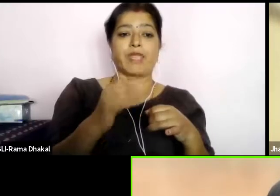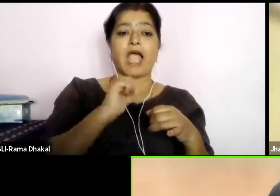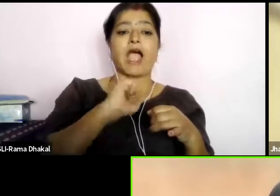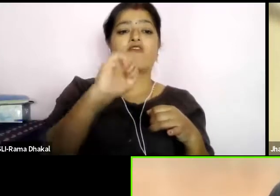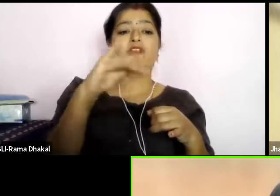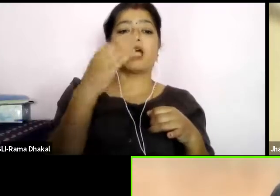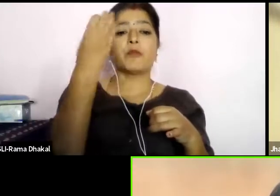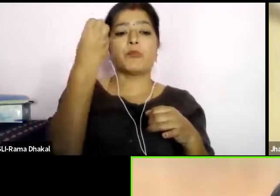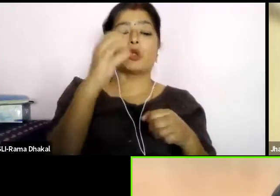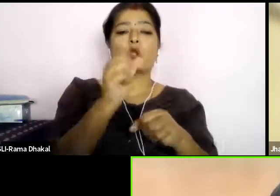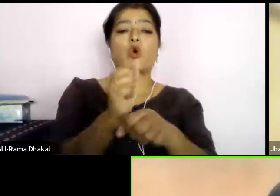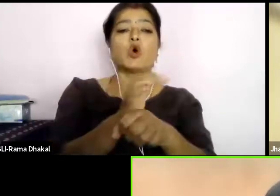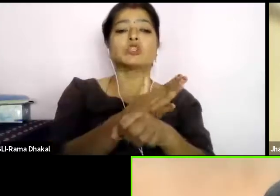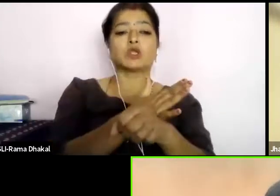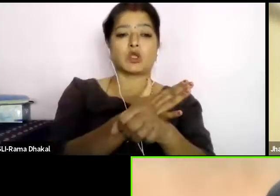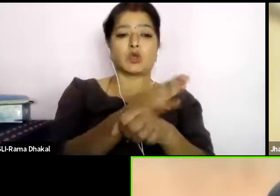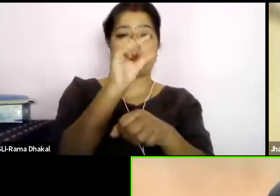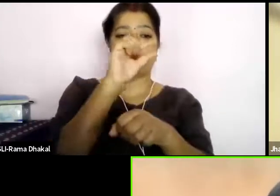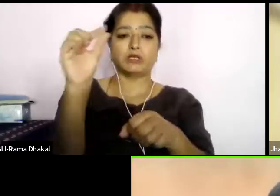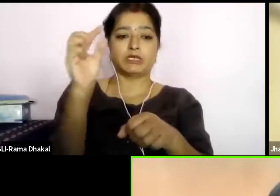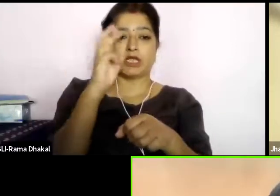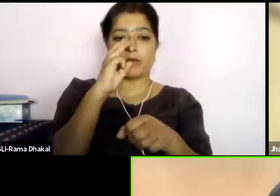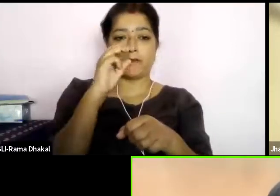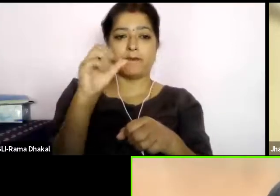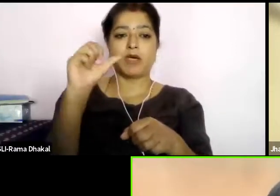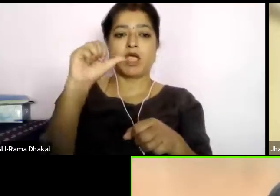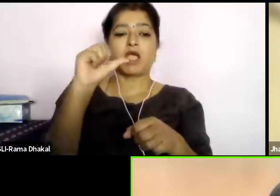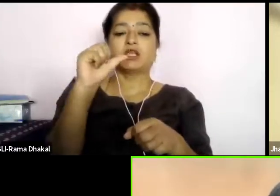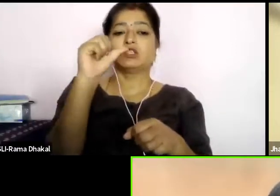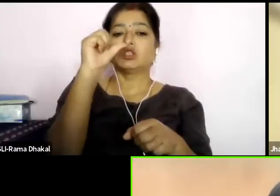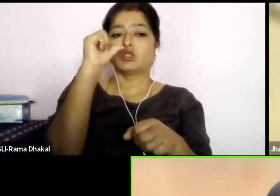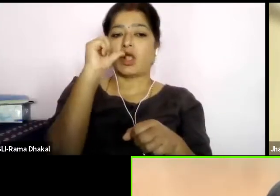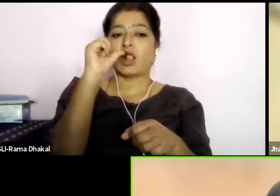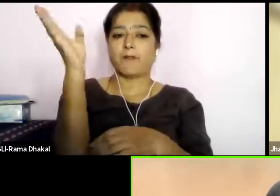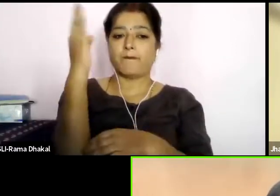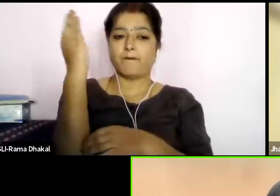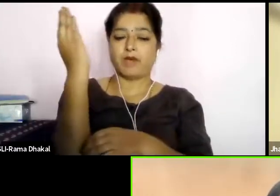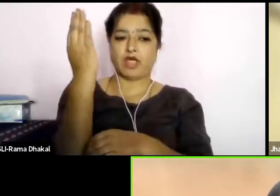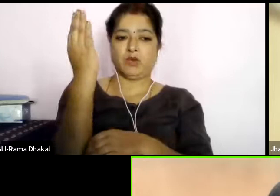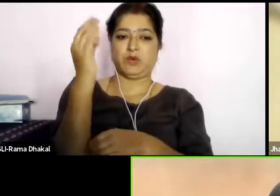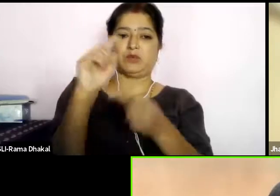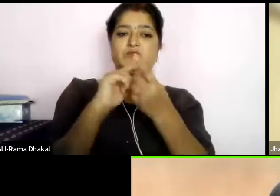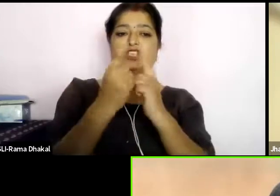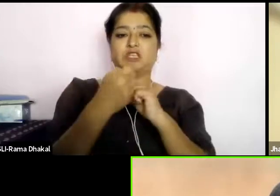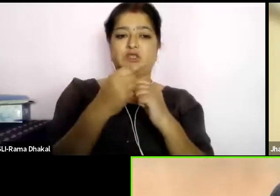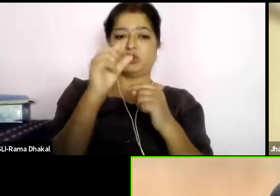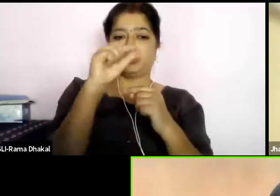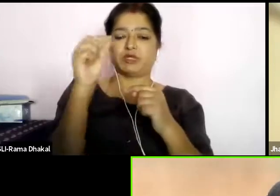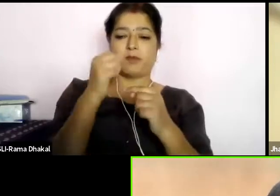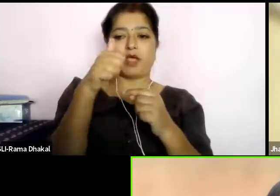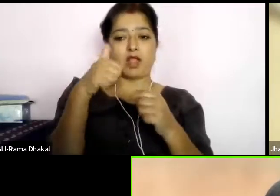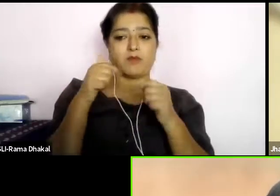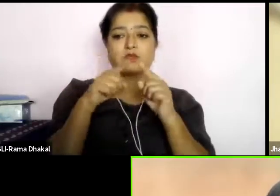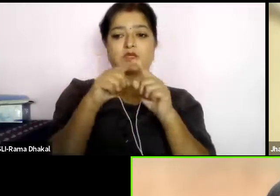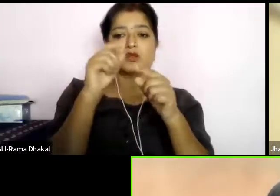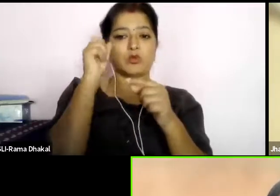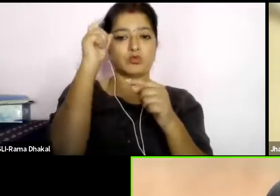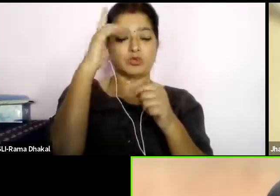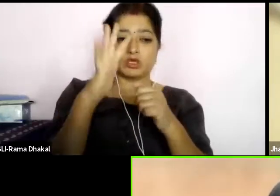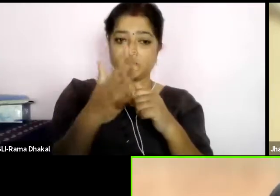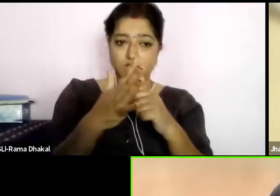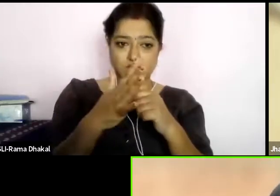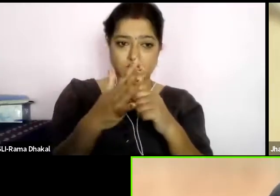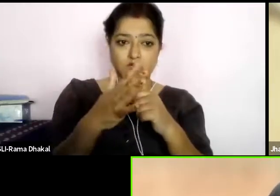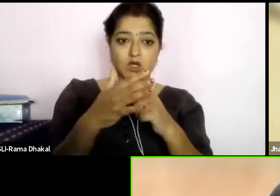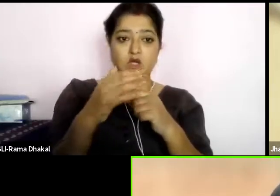some changes are happening in the environment, and that changes in the environment are not